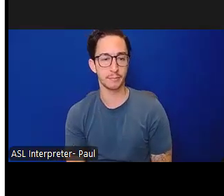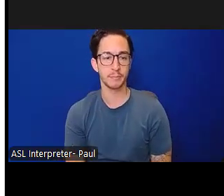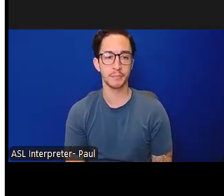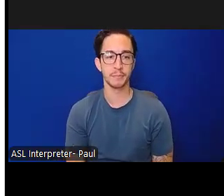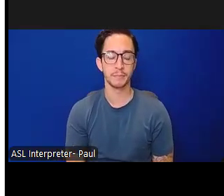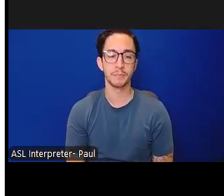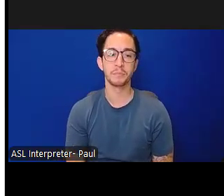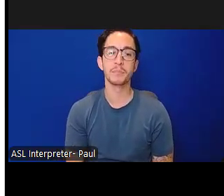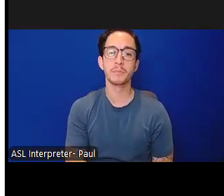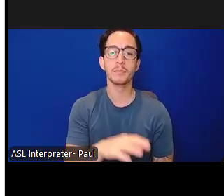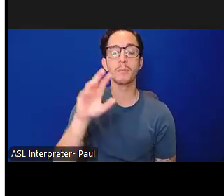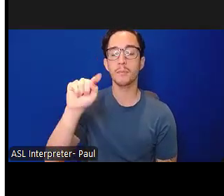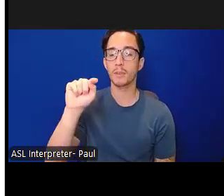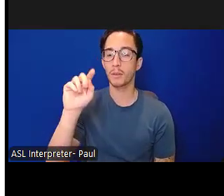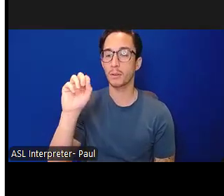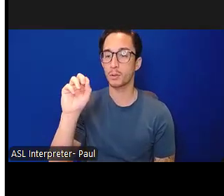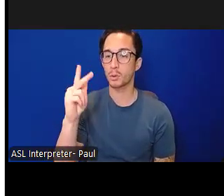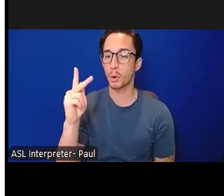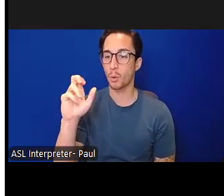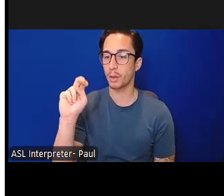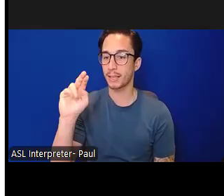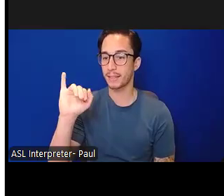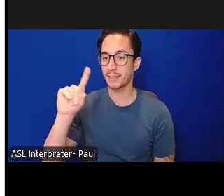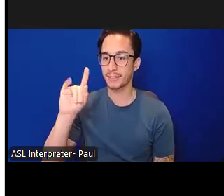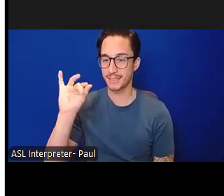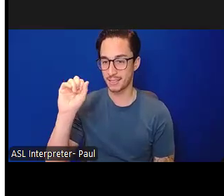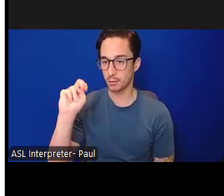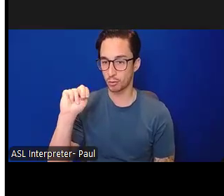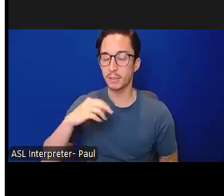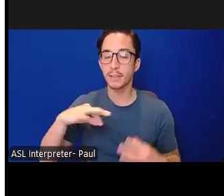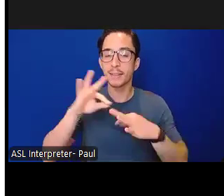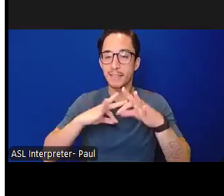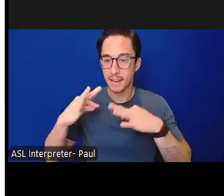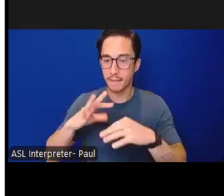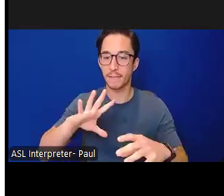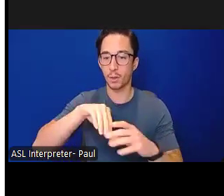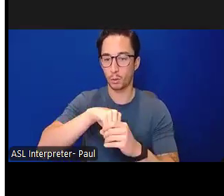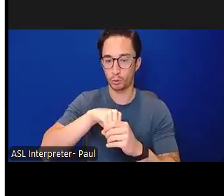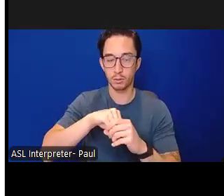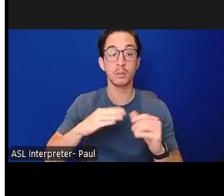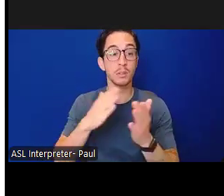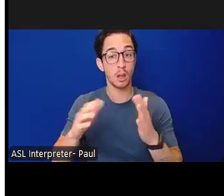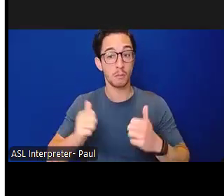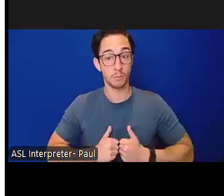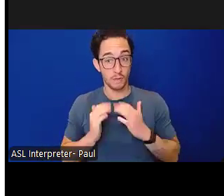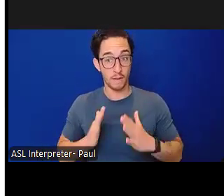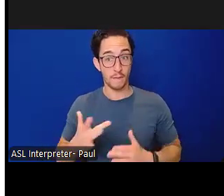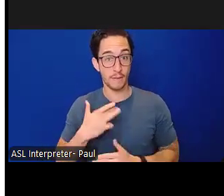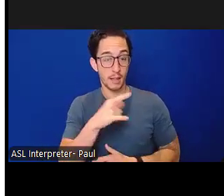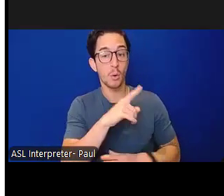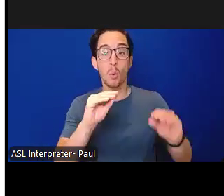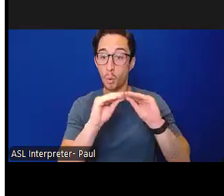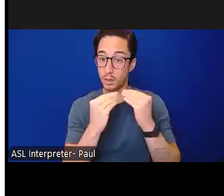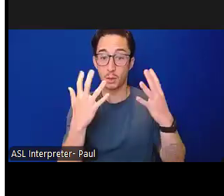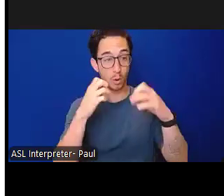And then tokenization instead of inclusion, right? So some survivors feel like organizations want to work